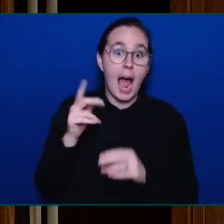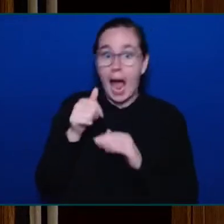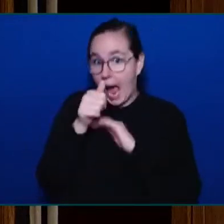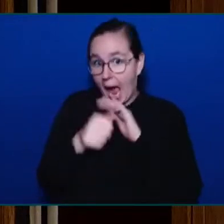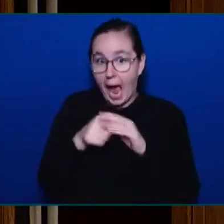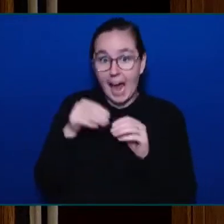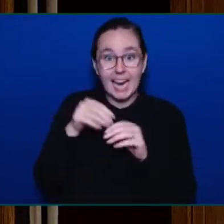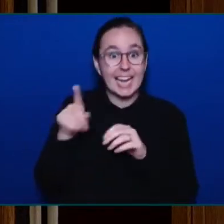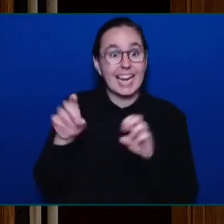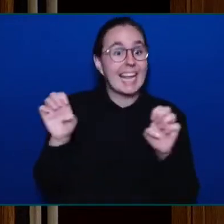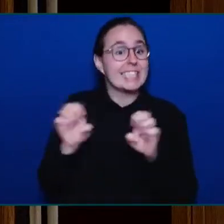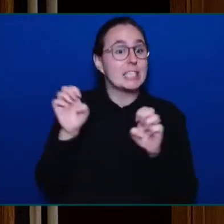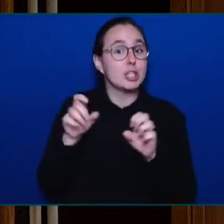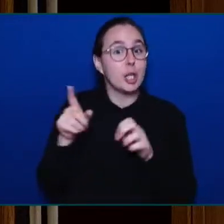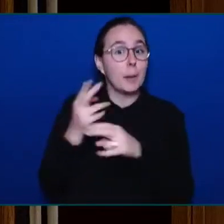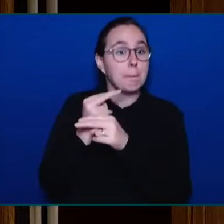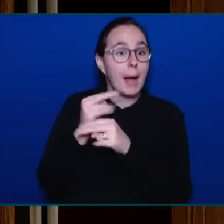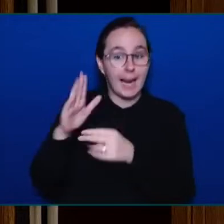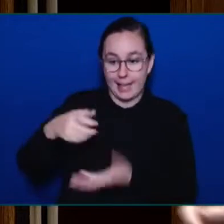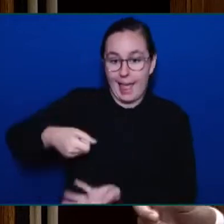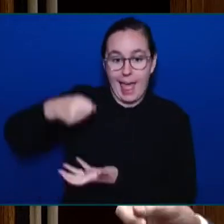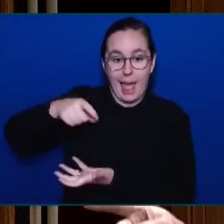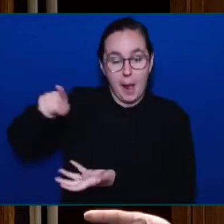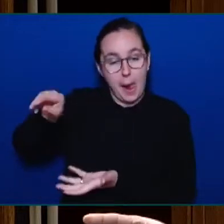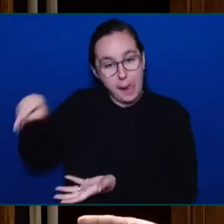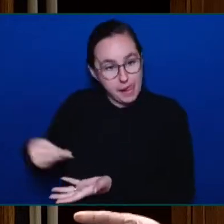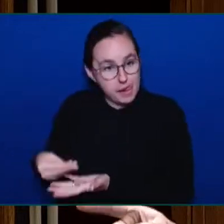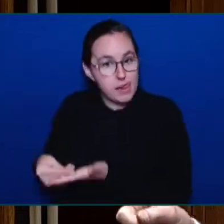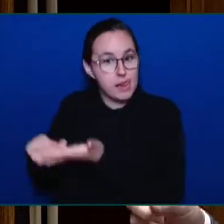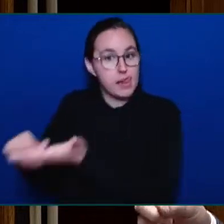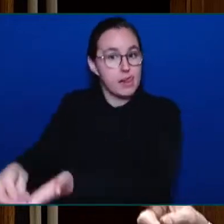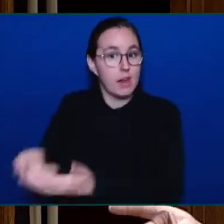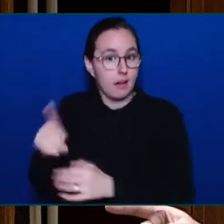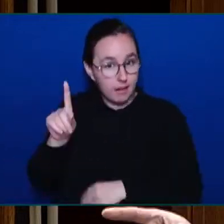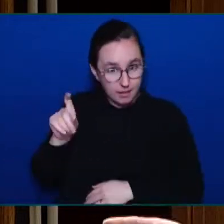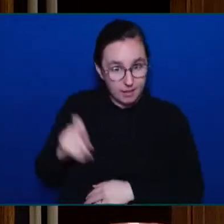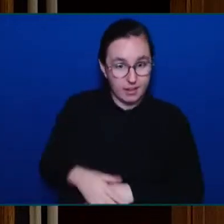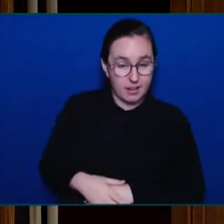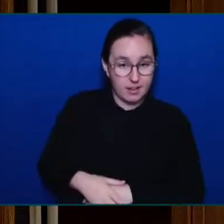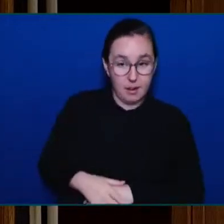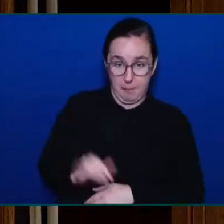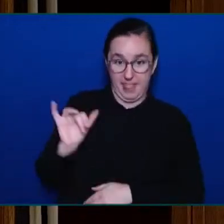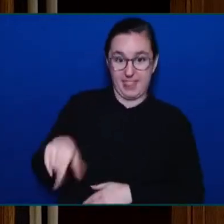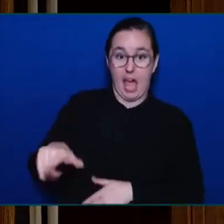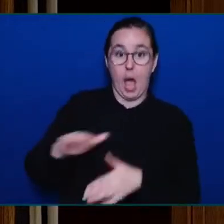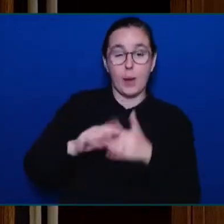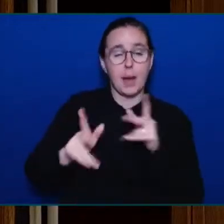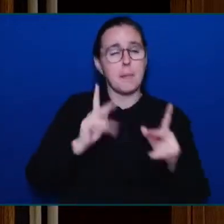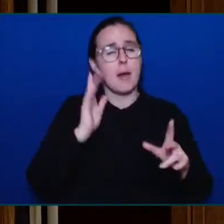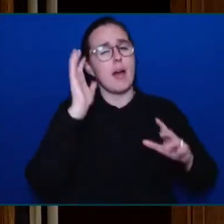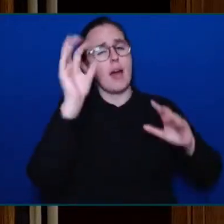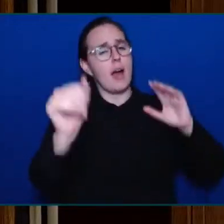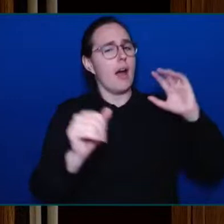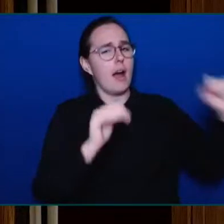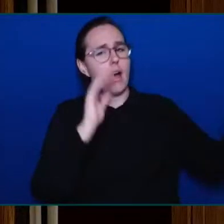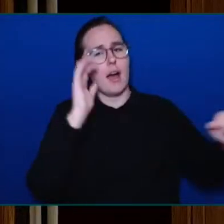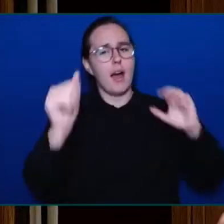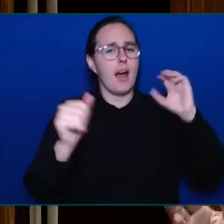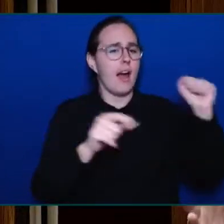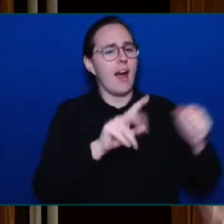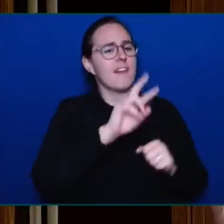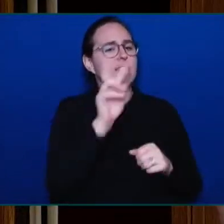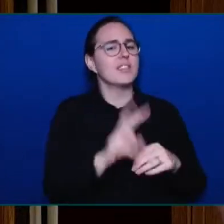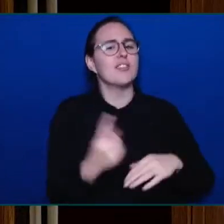Is it, maybe he'll drop it on the weekend everyone's heading off to the campground on Victoria Day? Or maybe the government